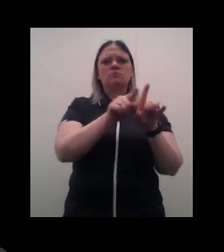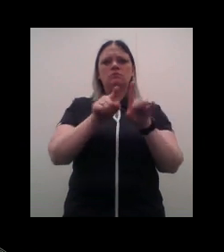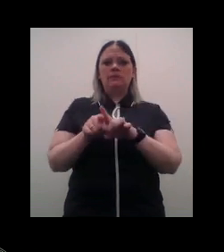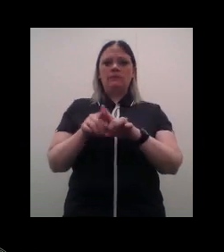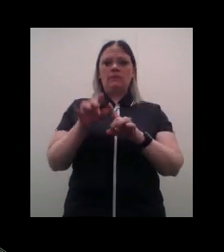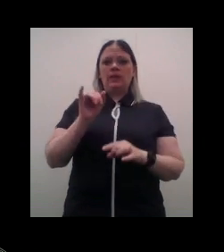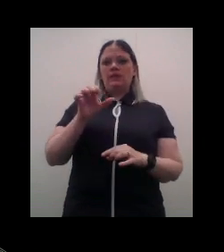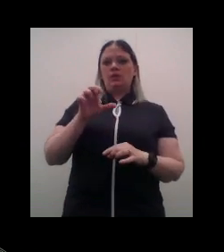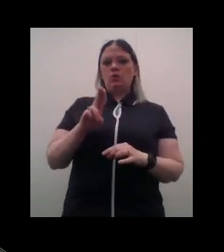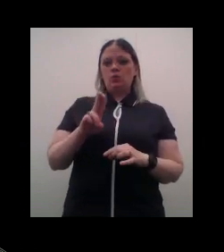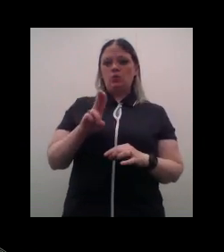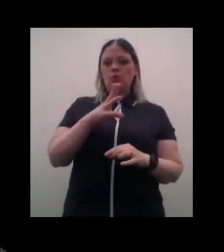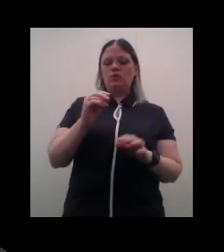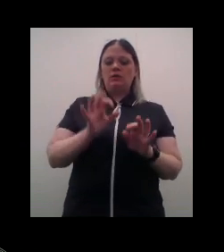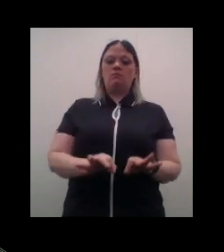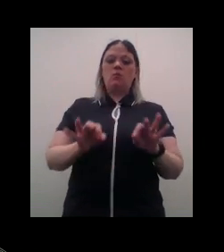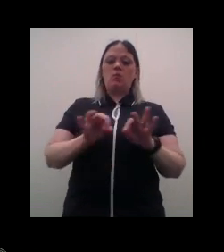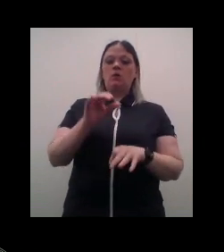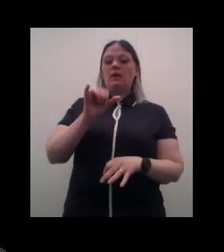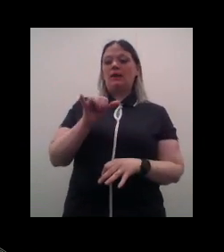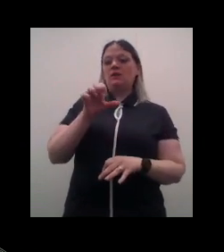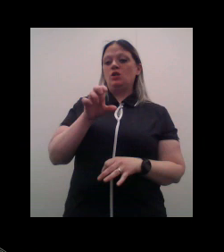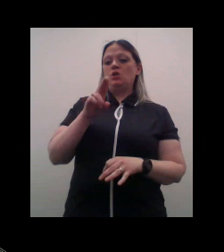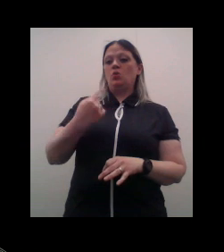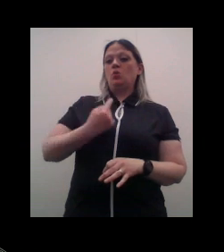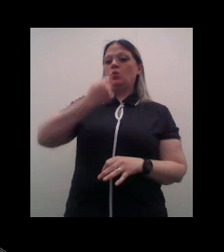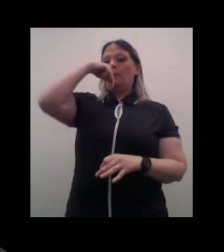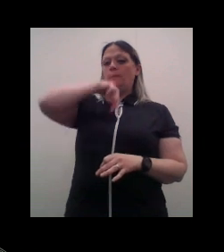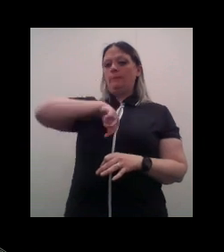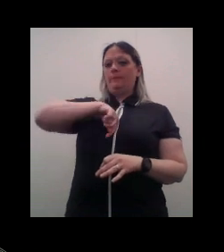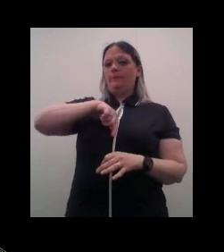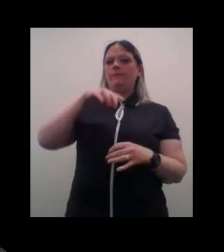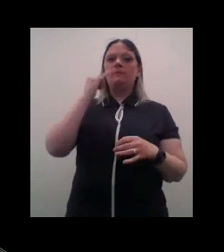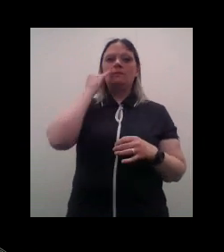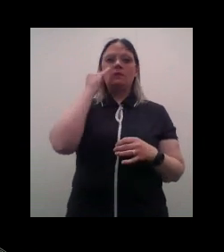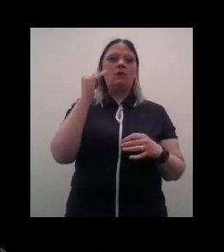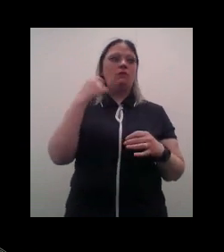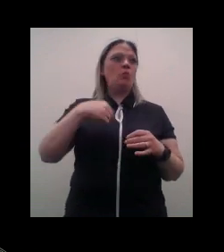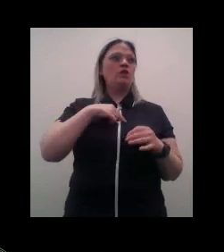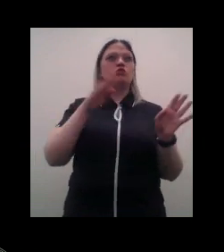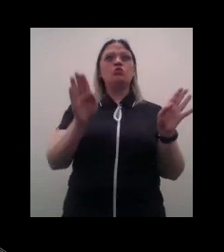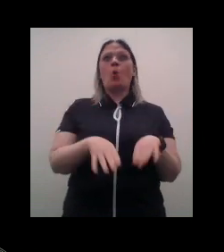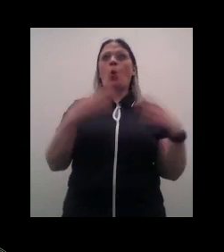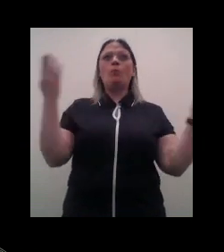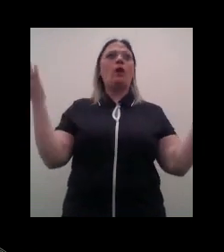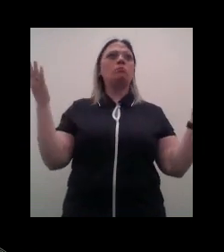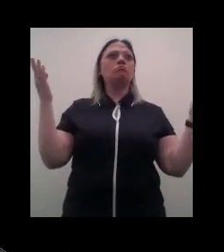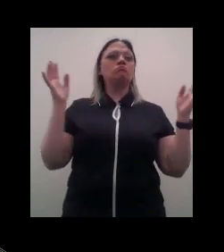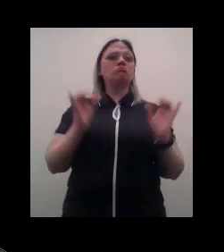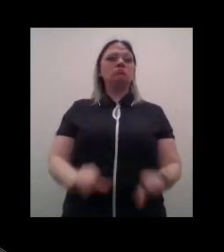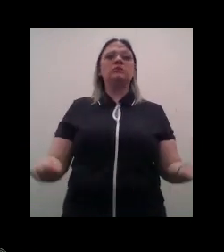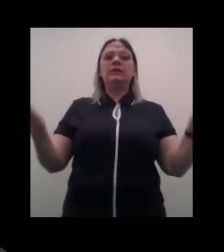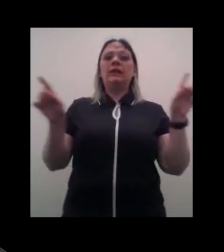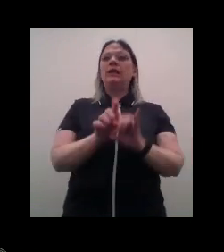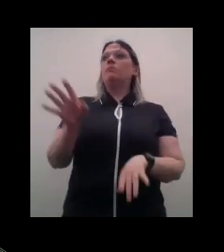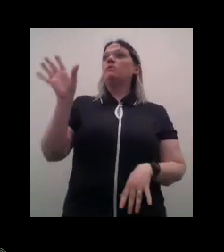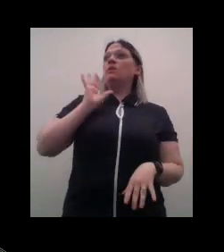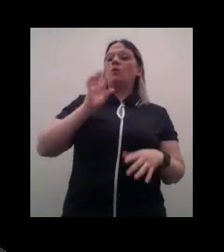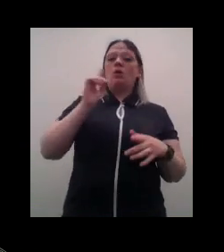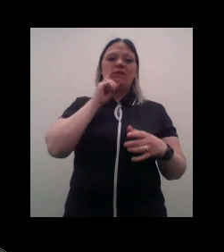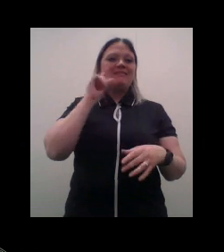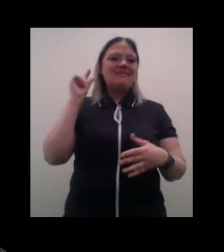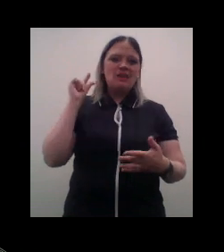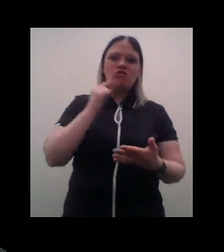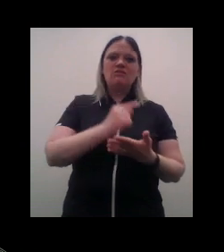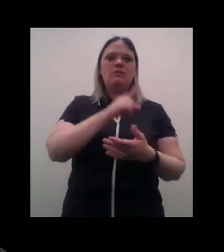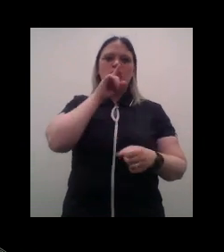our ICUs and, importantly, ICU intubations. Now, if we open right back up the business is normal, I guarantee you in 2 weeks you'd see those